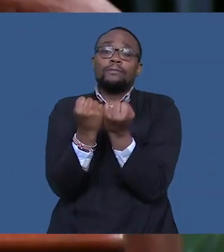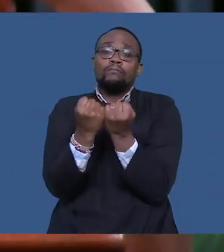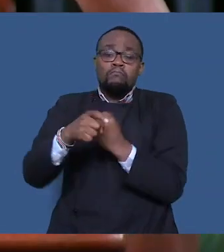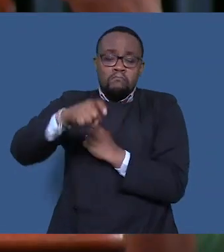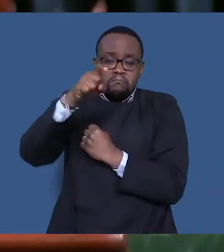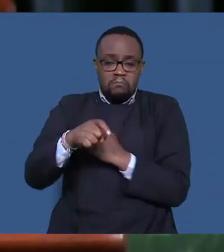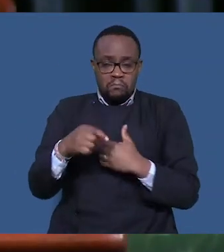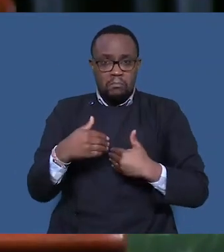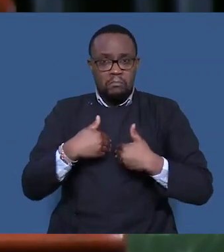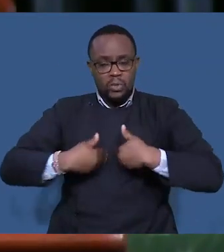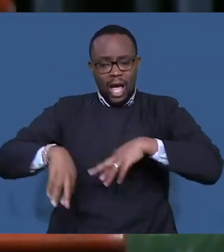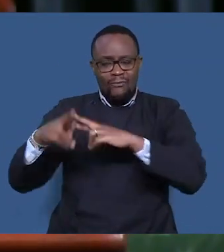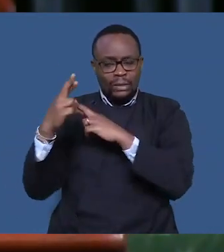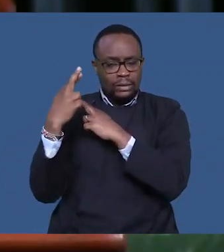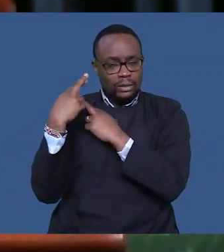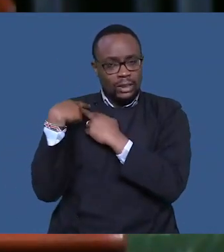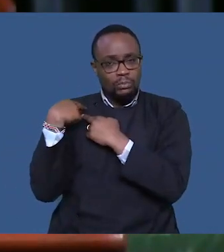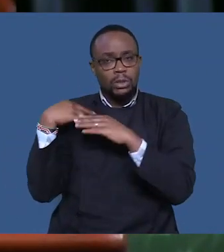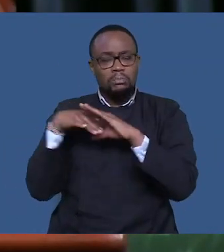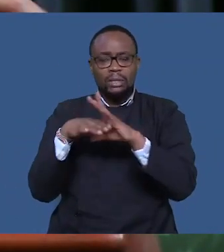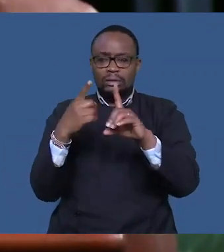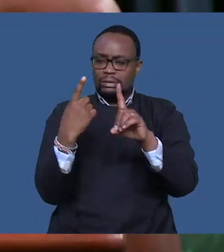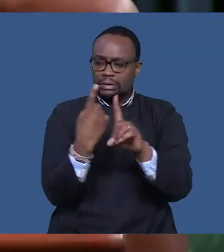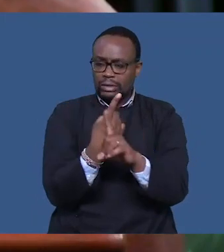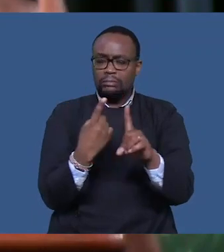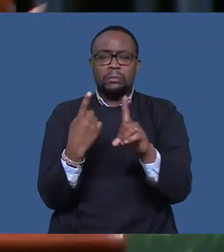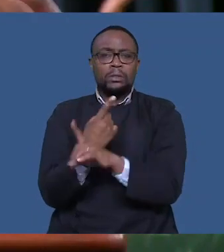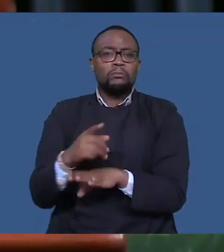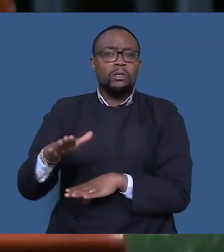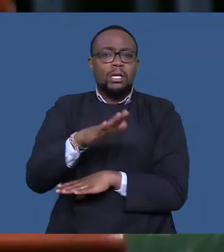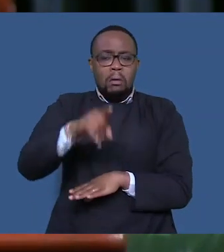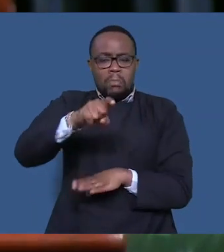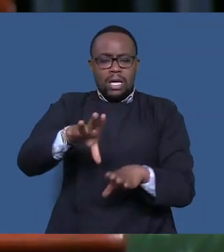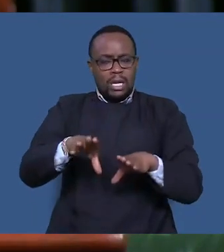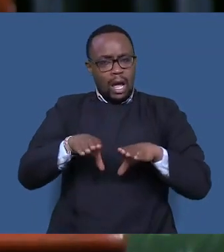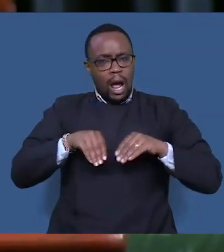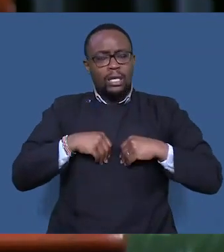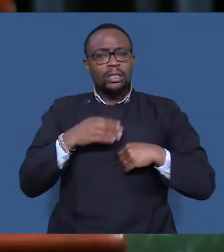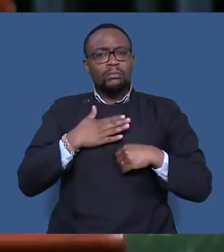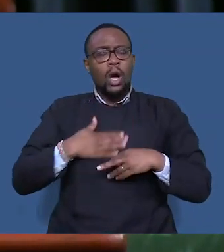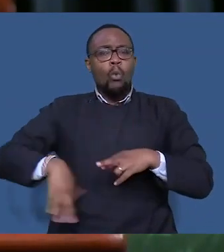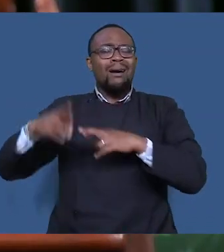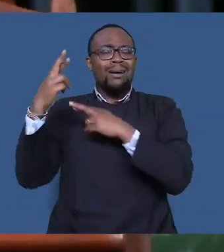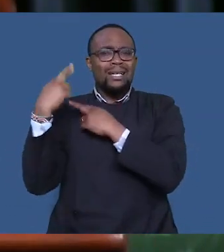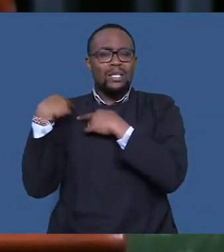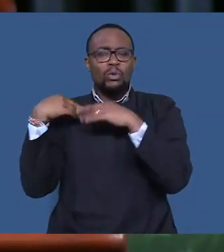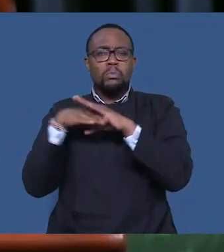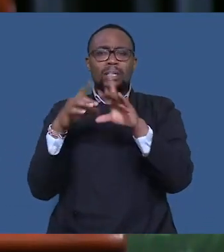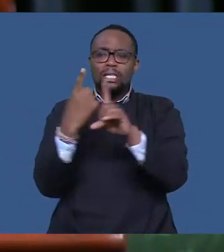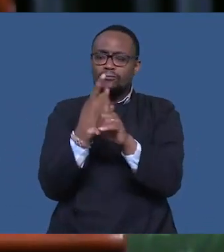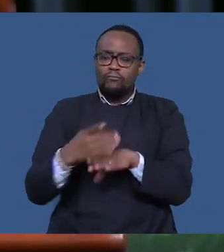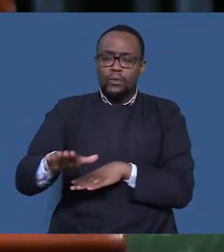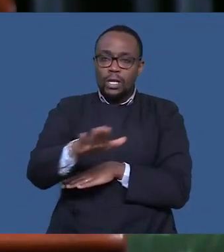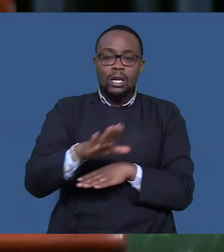have responsibility in various areas. We need to take up moral responsibility, just walking